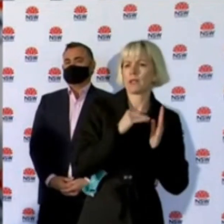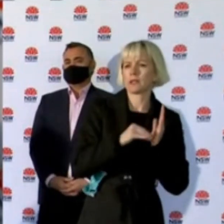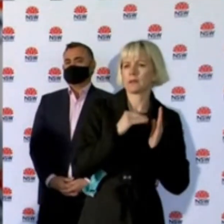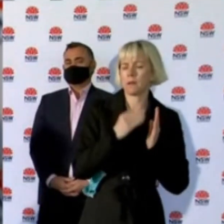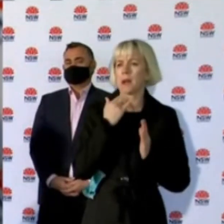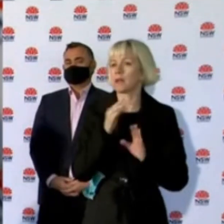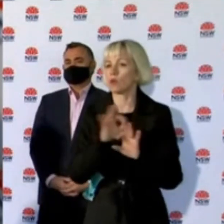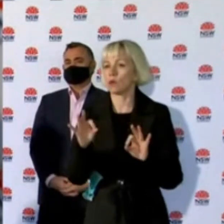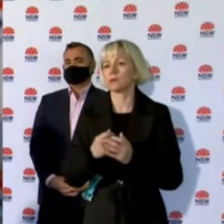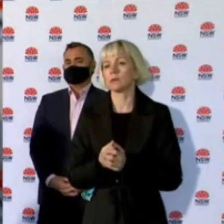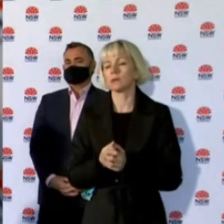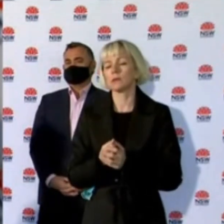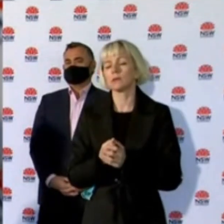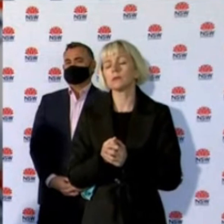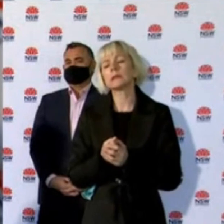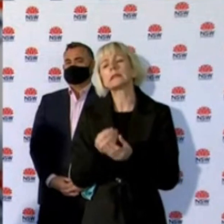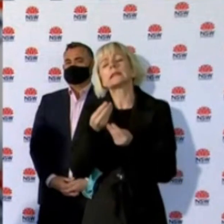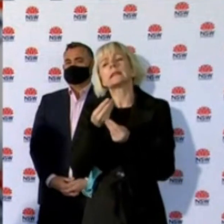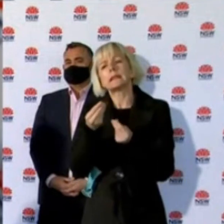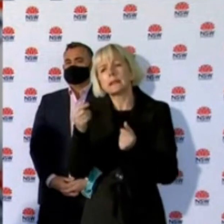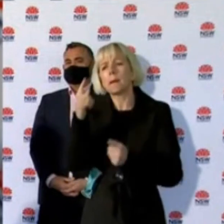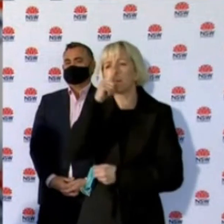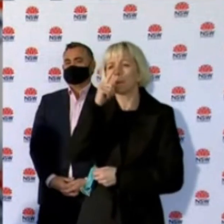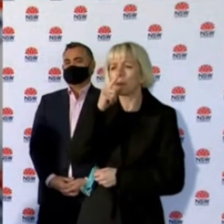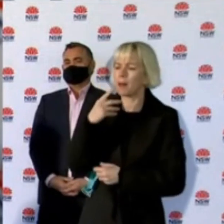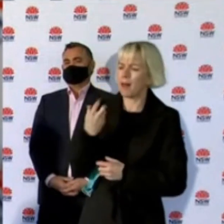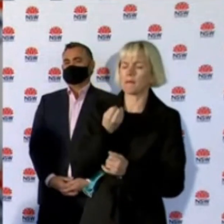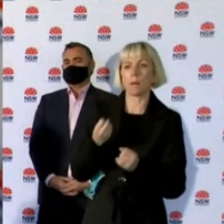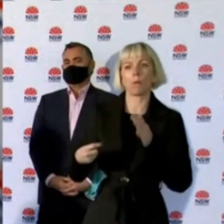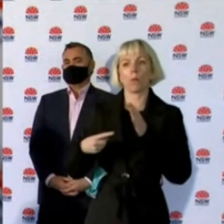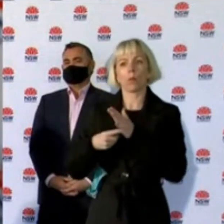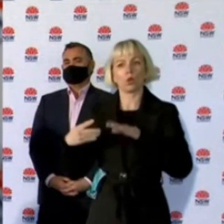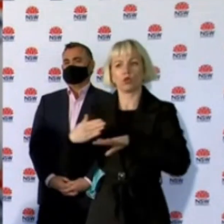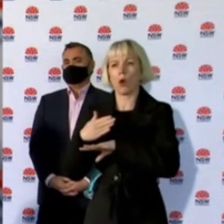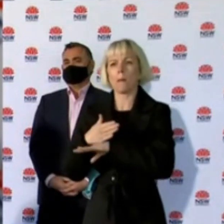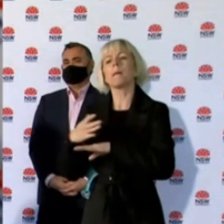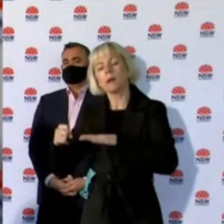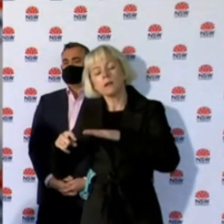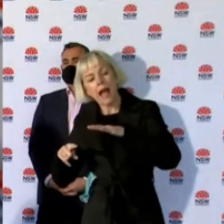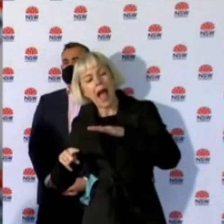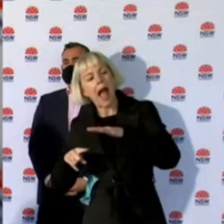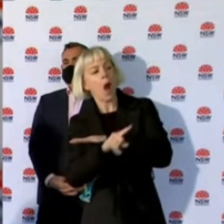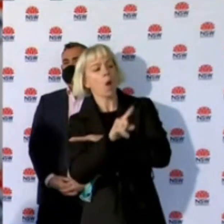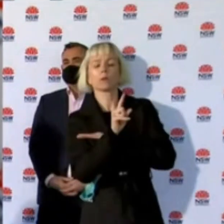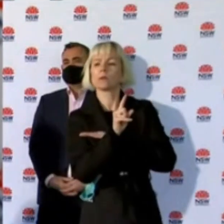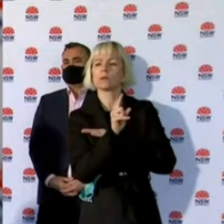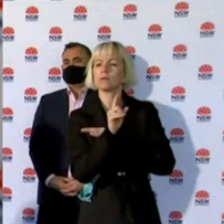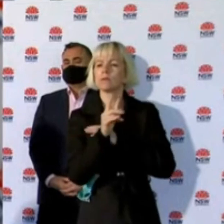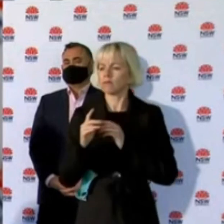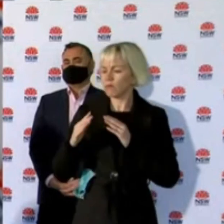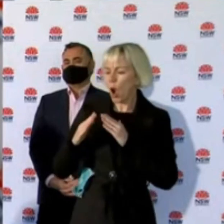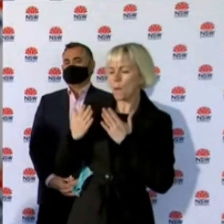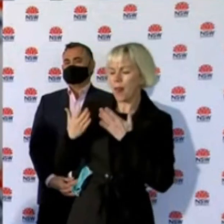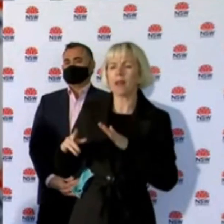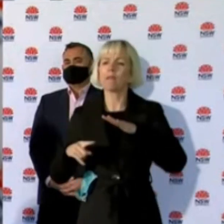categories of people who, for whatever reason, have to do something important outside of the home. We accept there are those exceptions, but generally